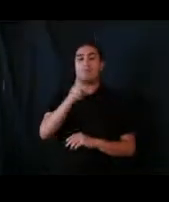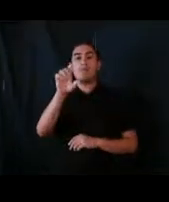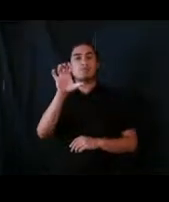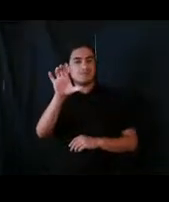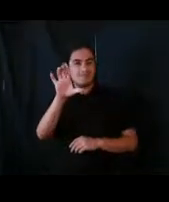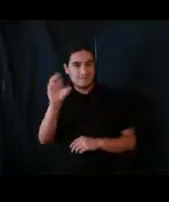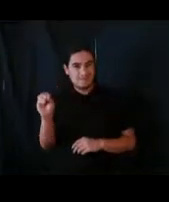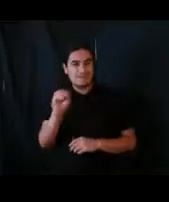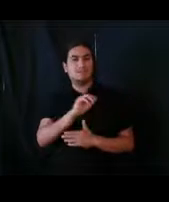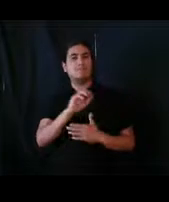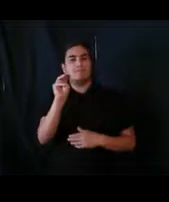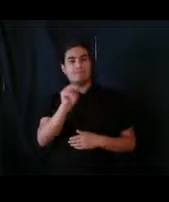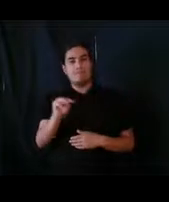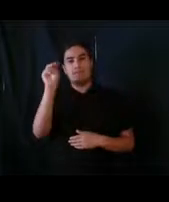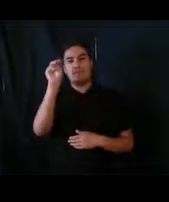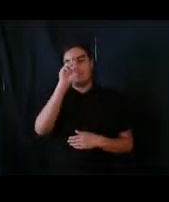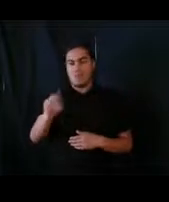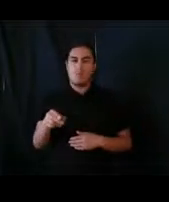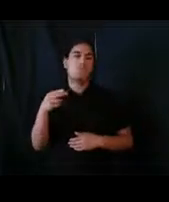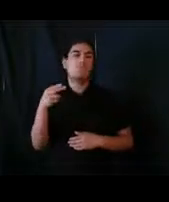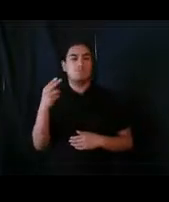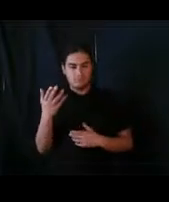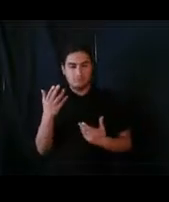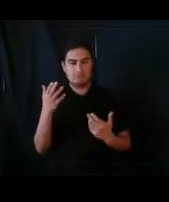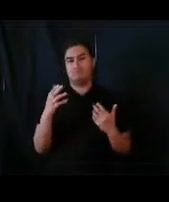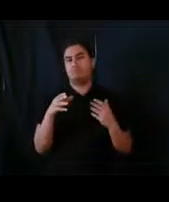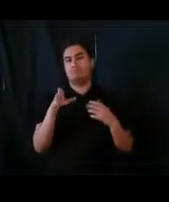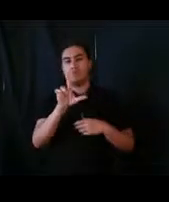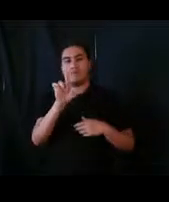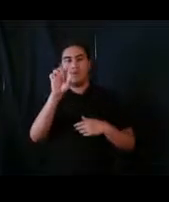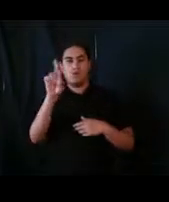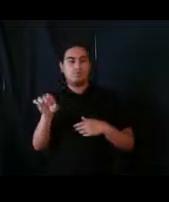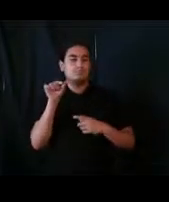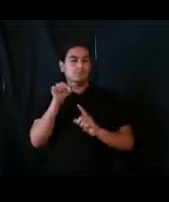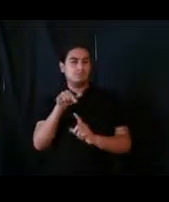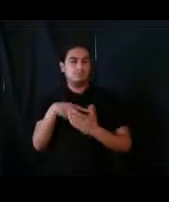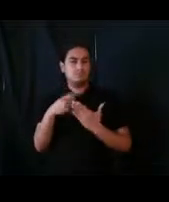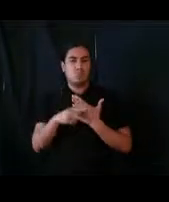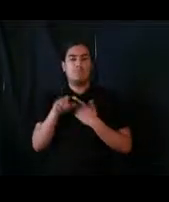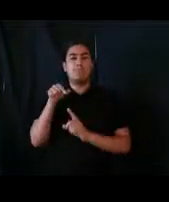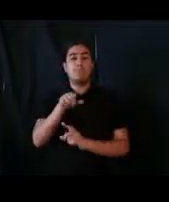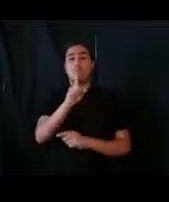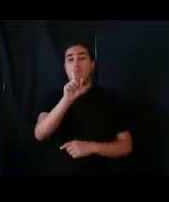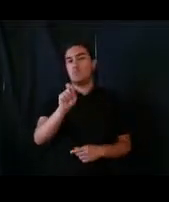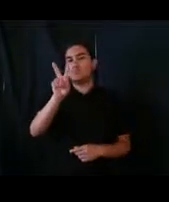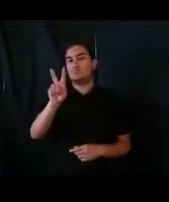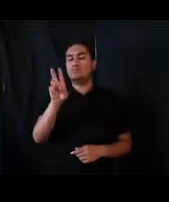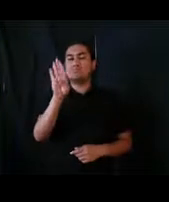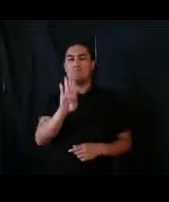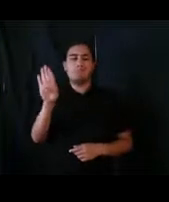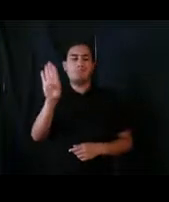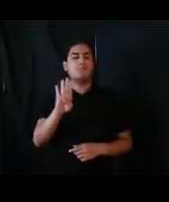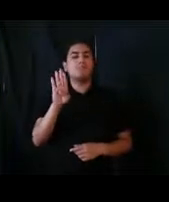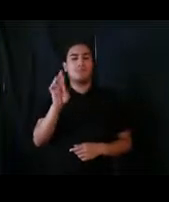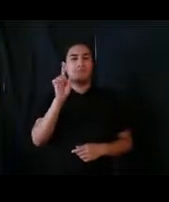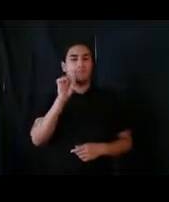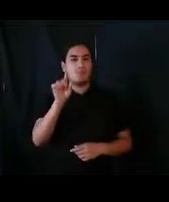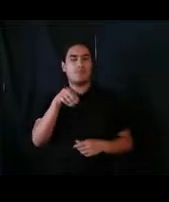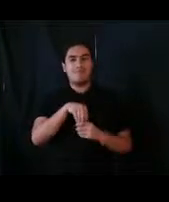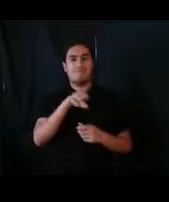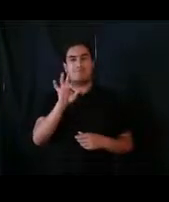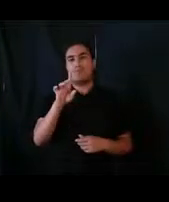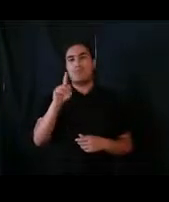million for a new highway to boulevards pilot program there's also a 1.2 billion one-time important freight infrastructure